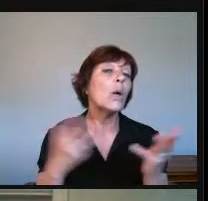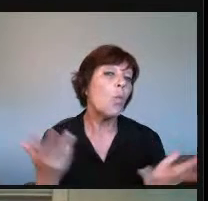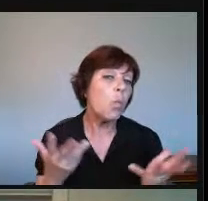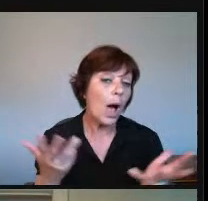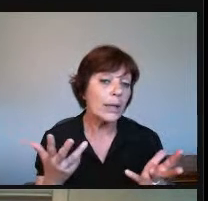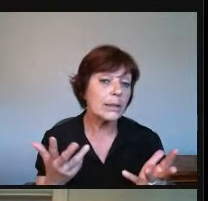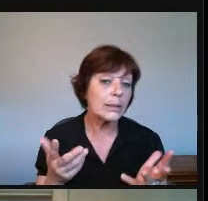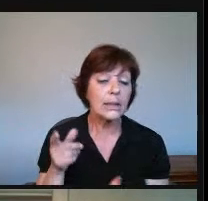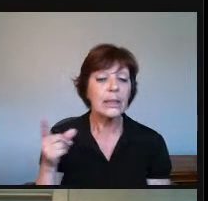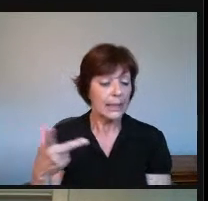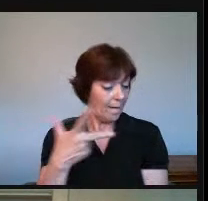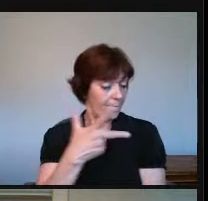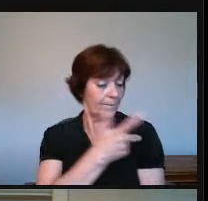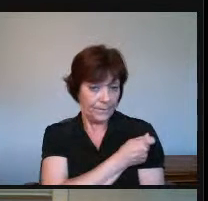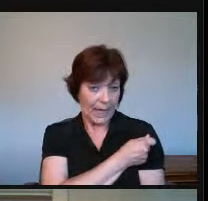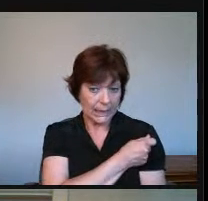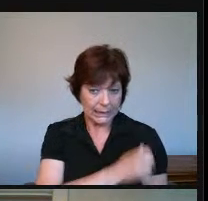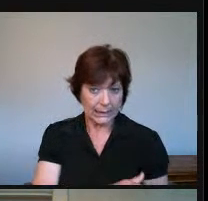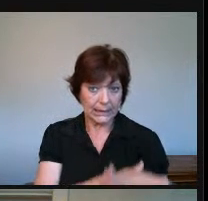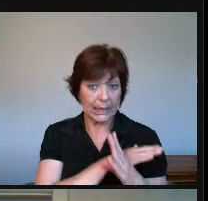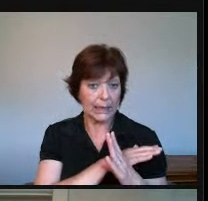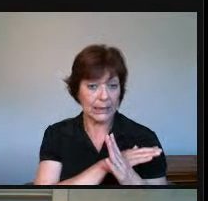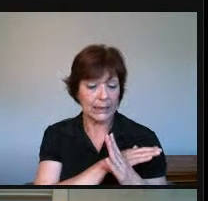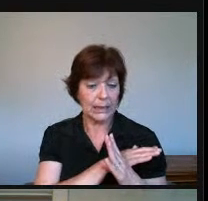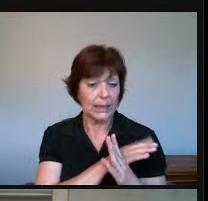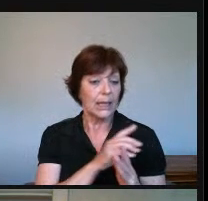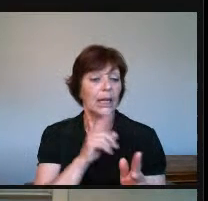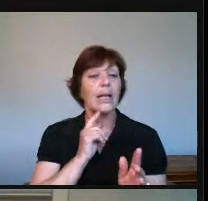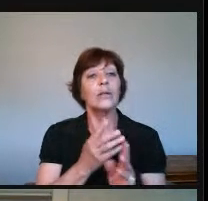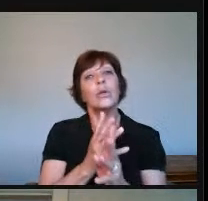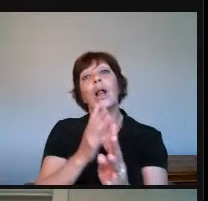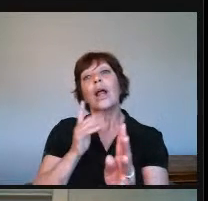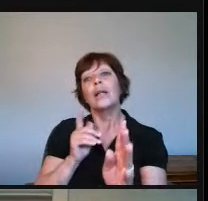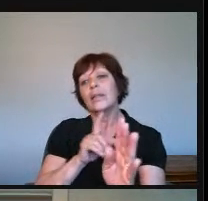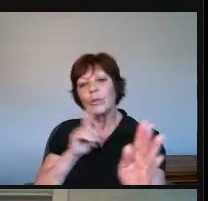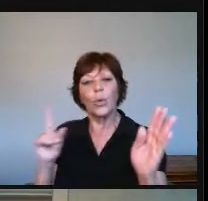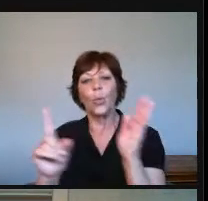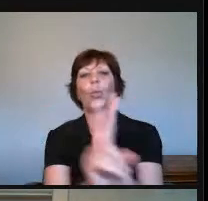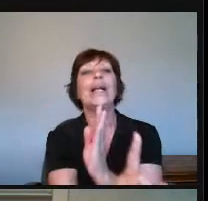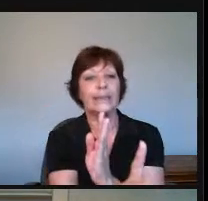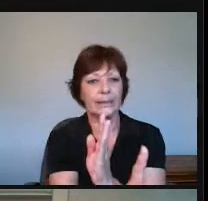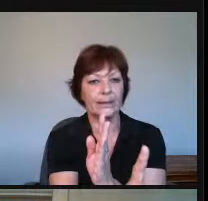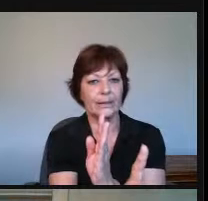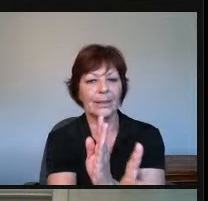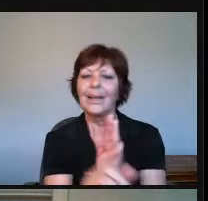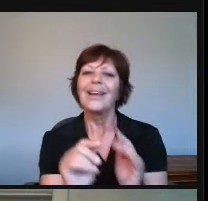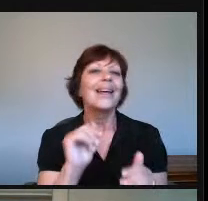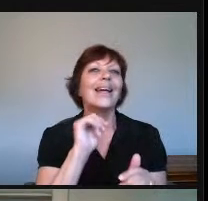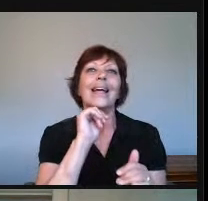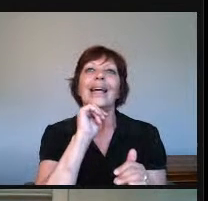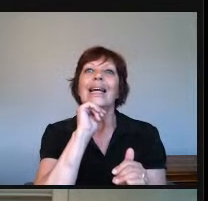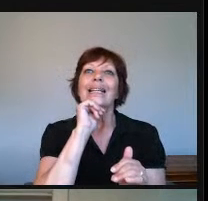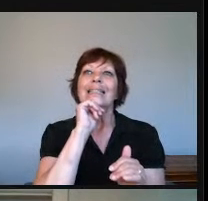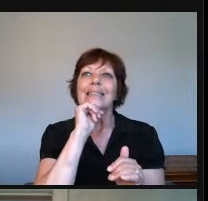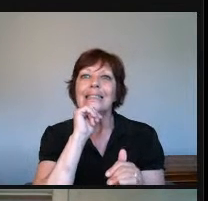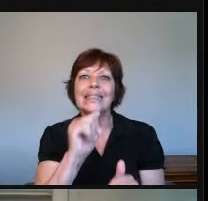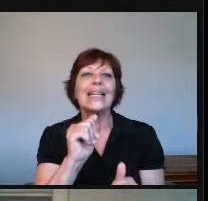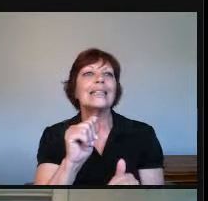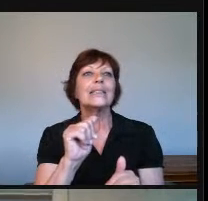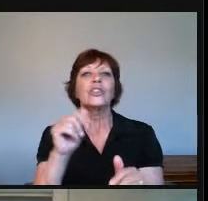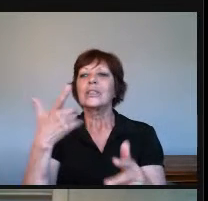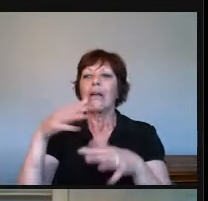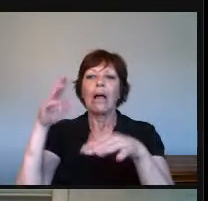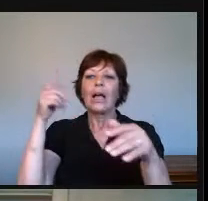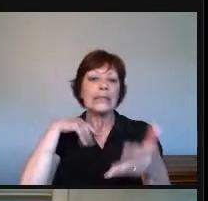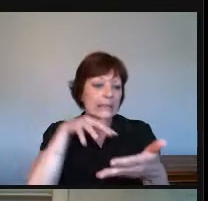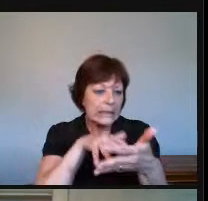the vaccine just moved to the front of the line. It didn't really escape a lot of the data and scrutiny that's